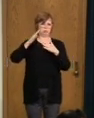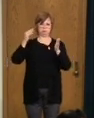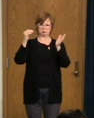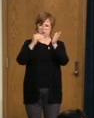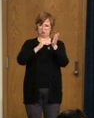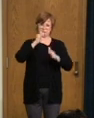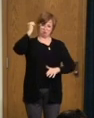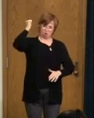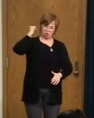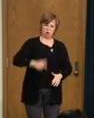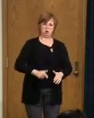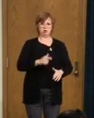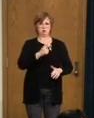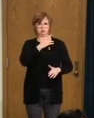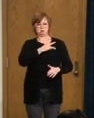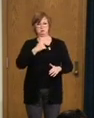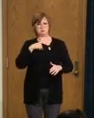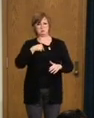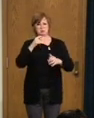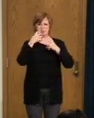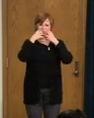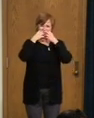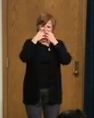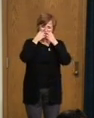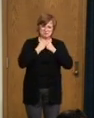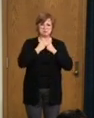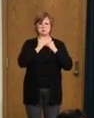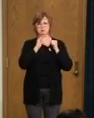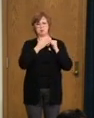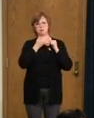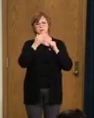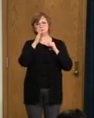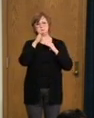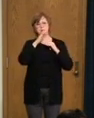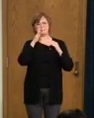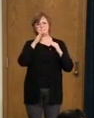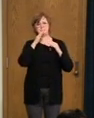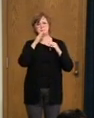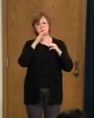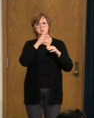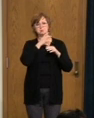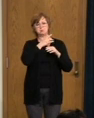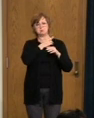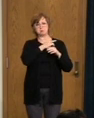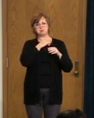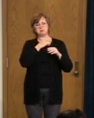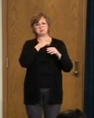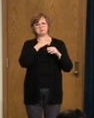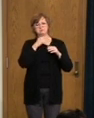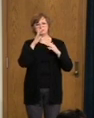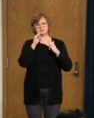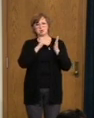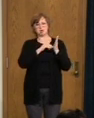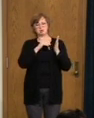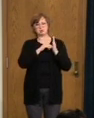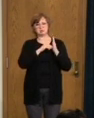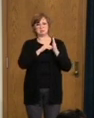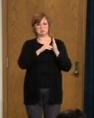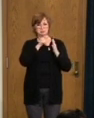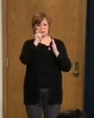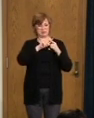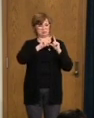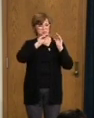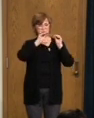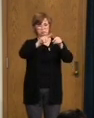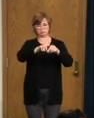who we should be very thankful to have. He didn't have to come to Saskatchewan, and he is among the